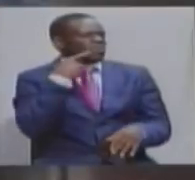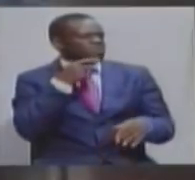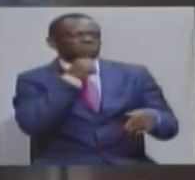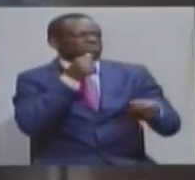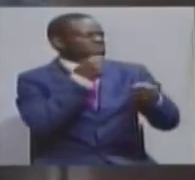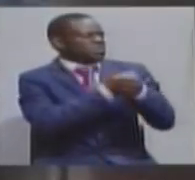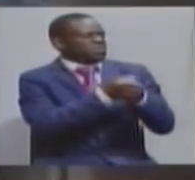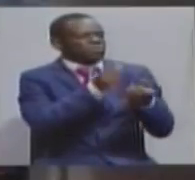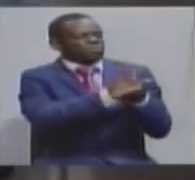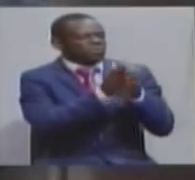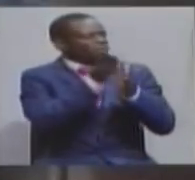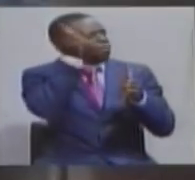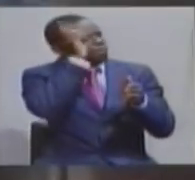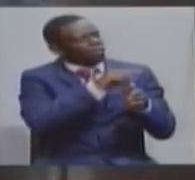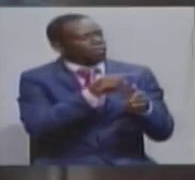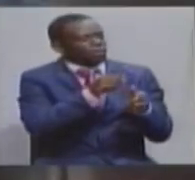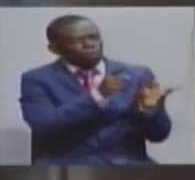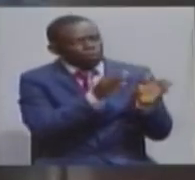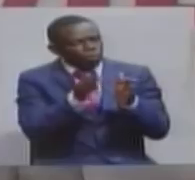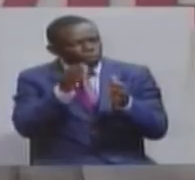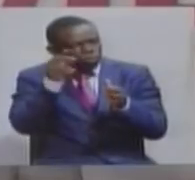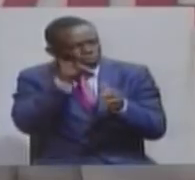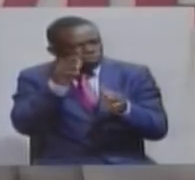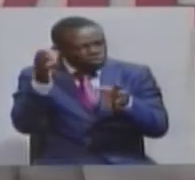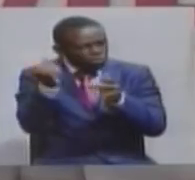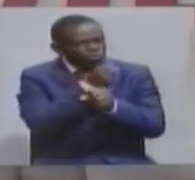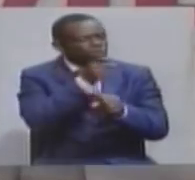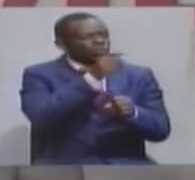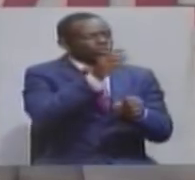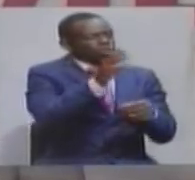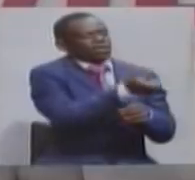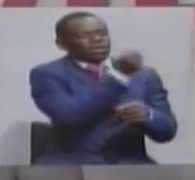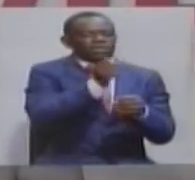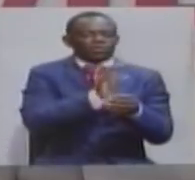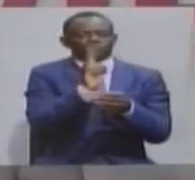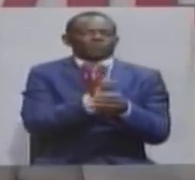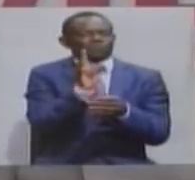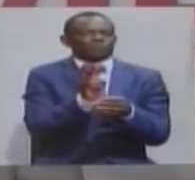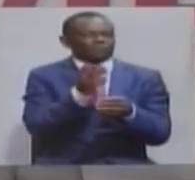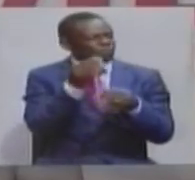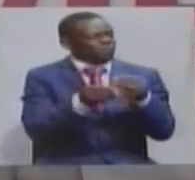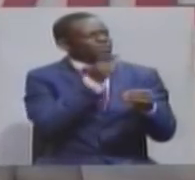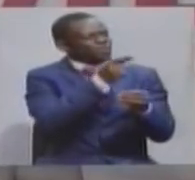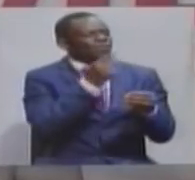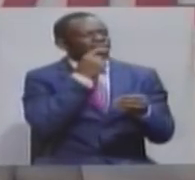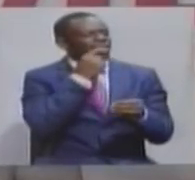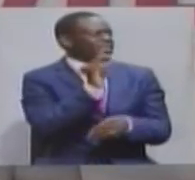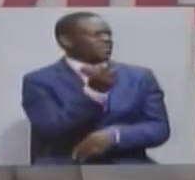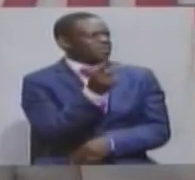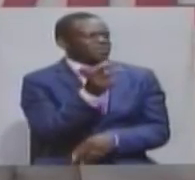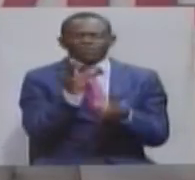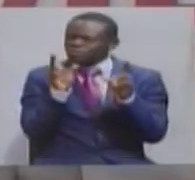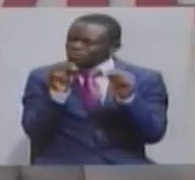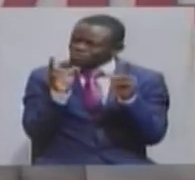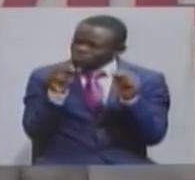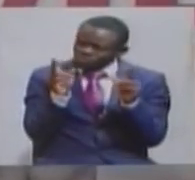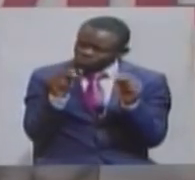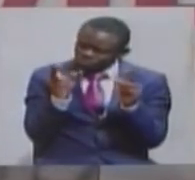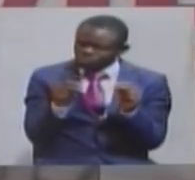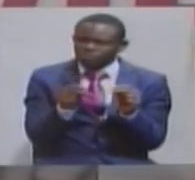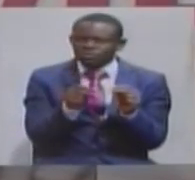it, yes, and referred to it. Because we knew that... It doesn't show consistency. No, it is consistent. That document, together with